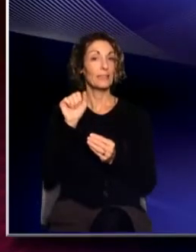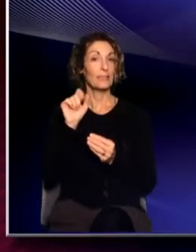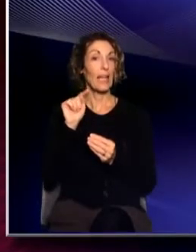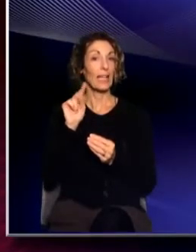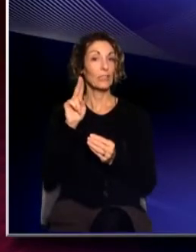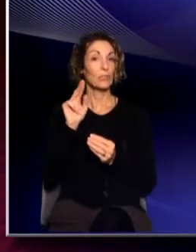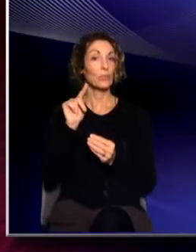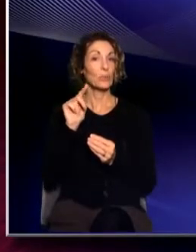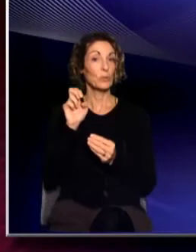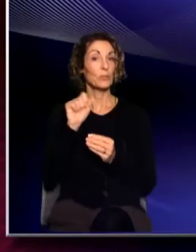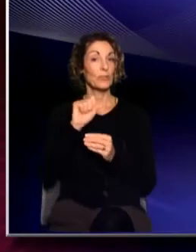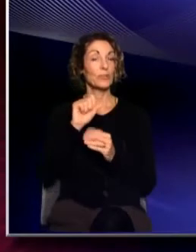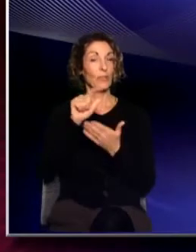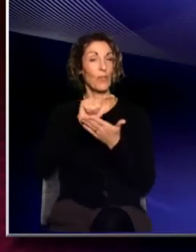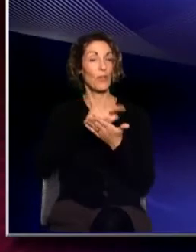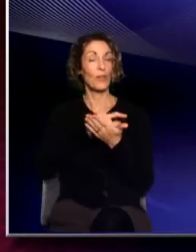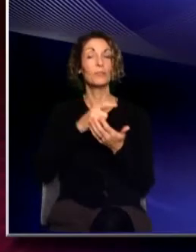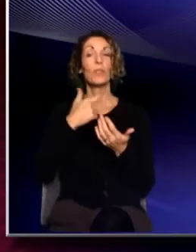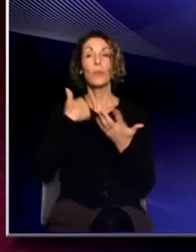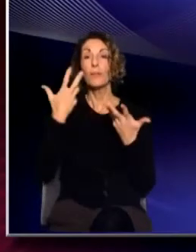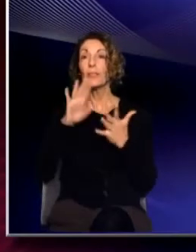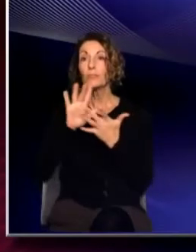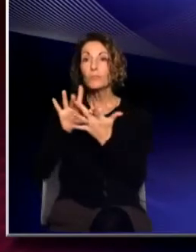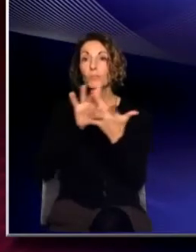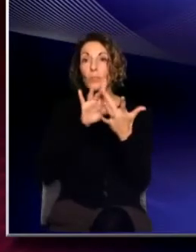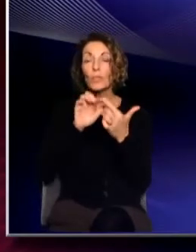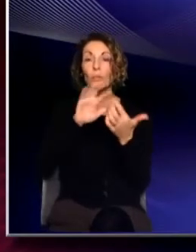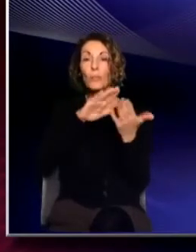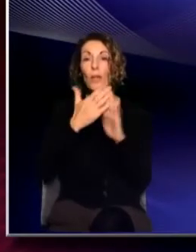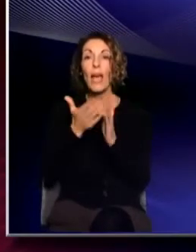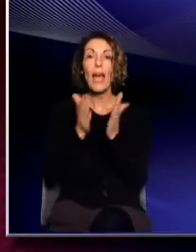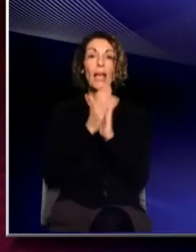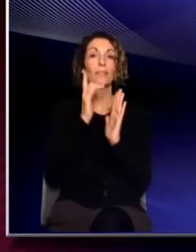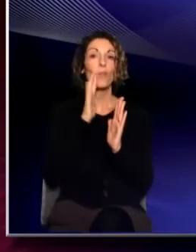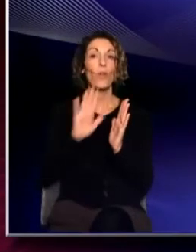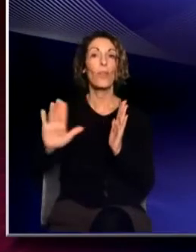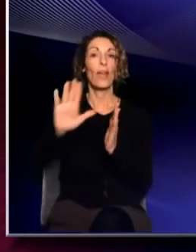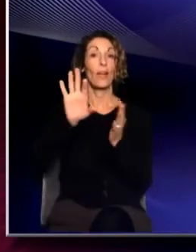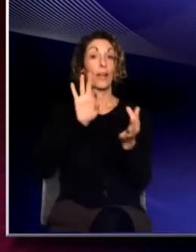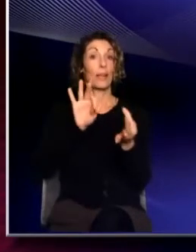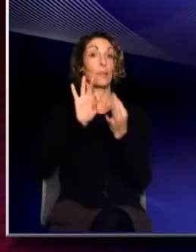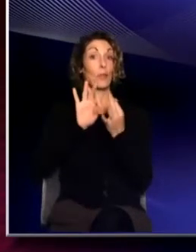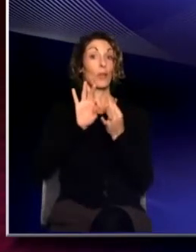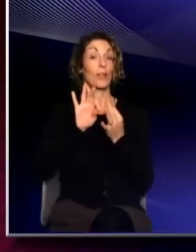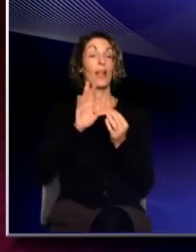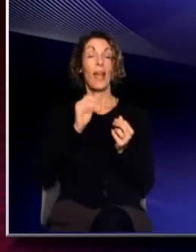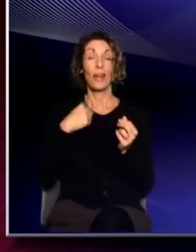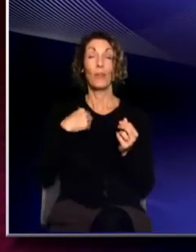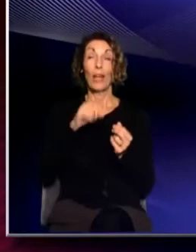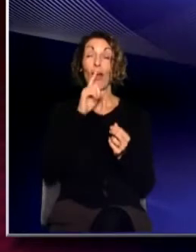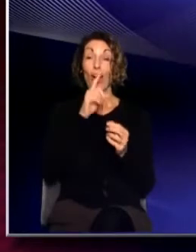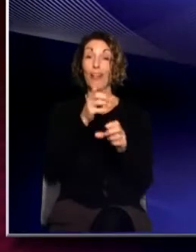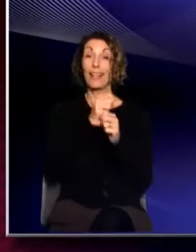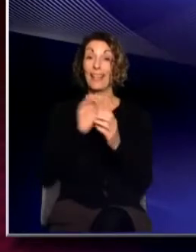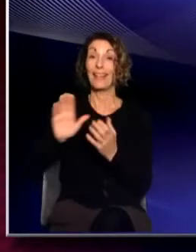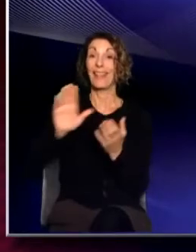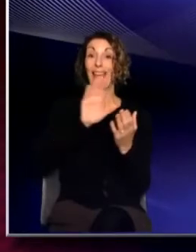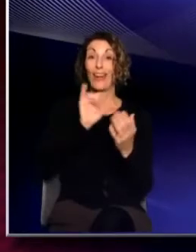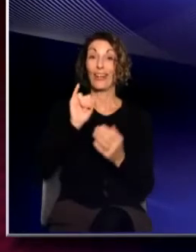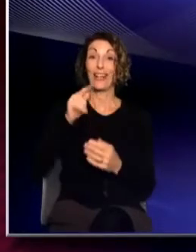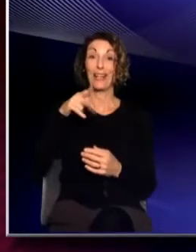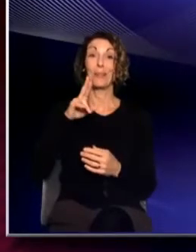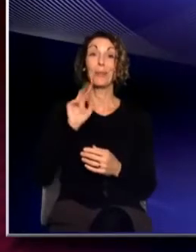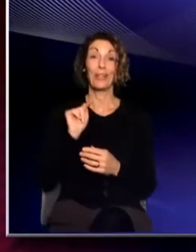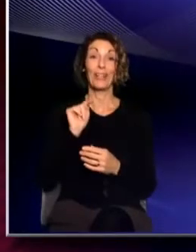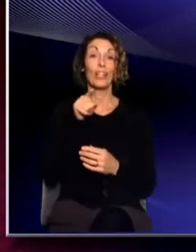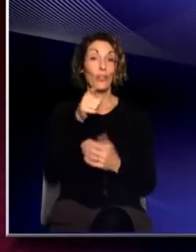We reached out to the community to ask for input, and we are getting input. You heard